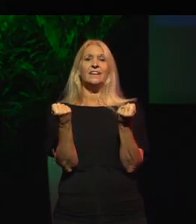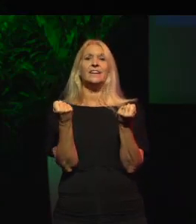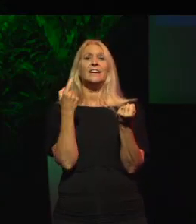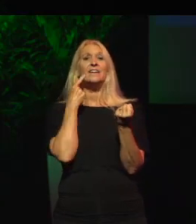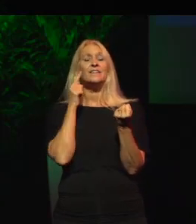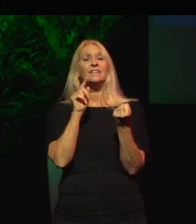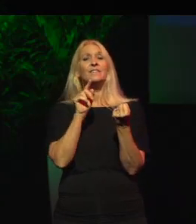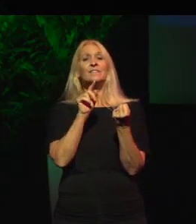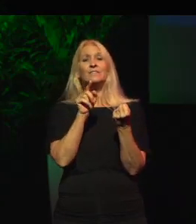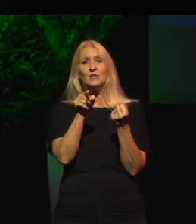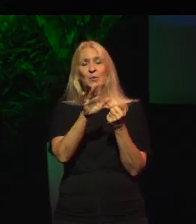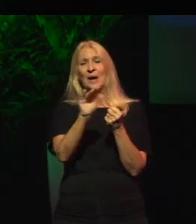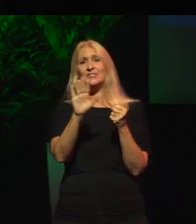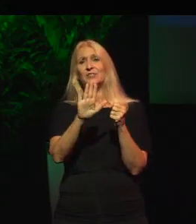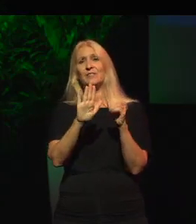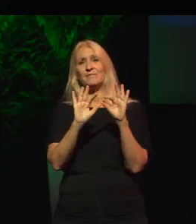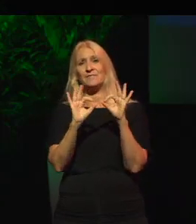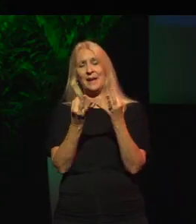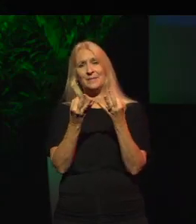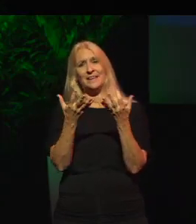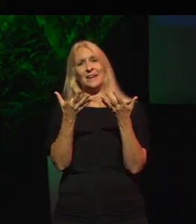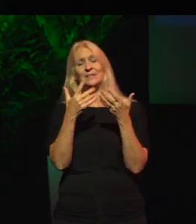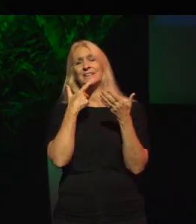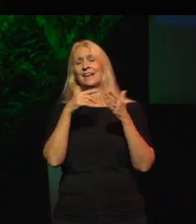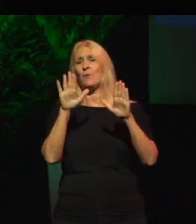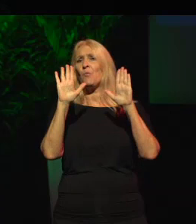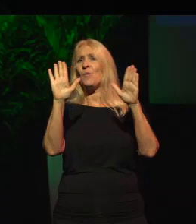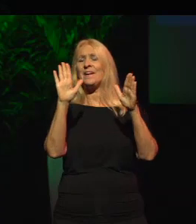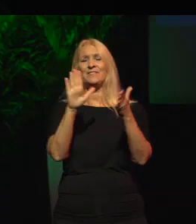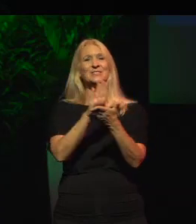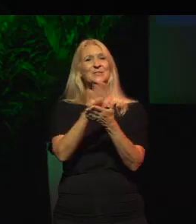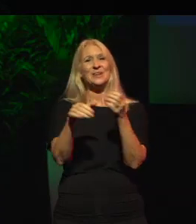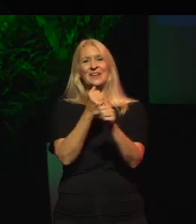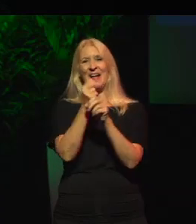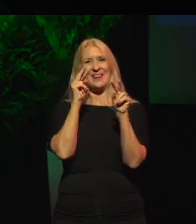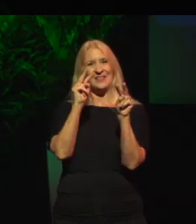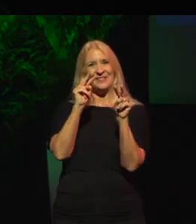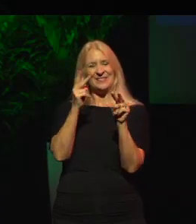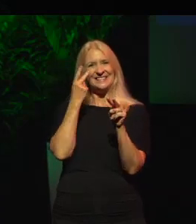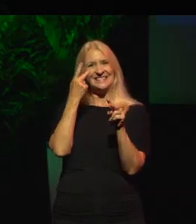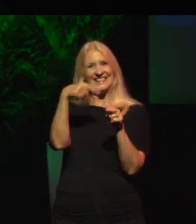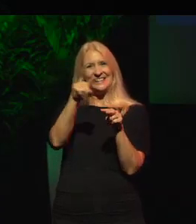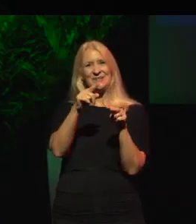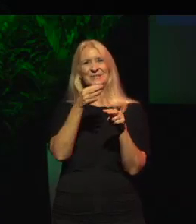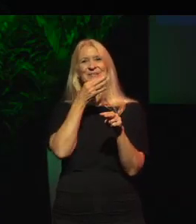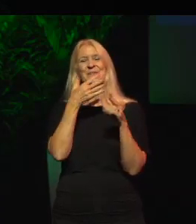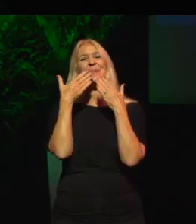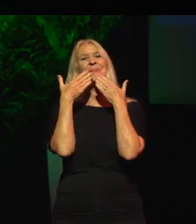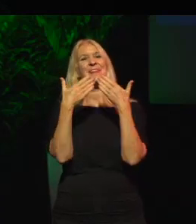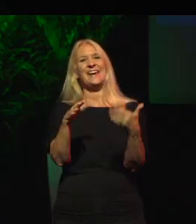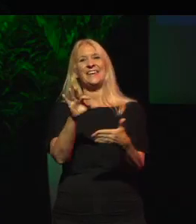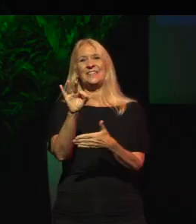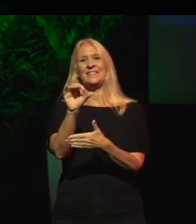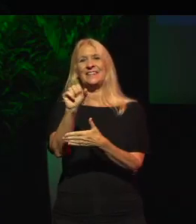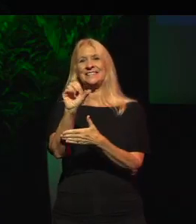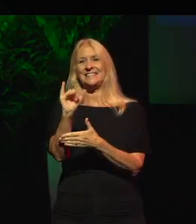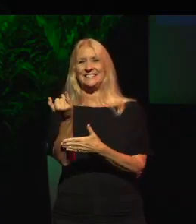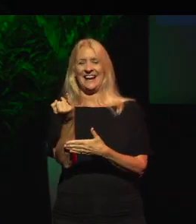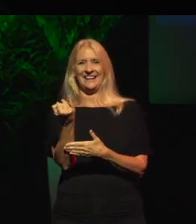your family, and I wish you a fantastic school year, and I look forward to seeing you all soon. Thank you, FSCJ.